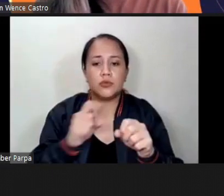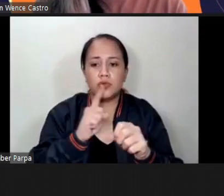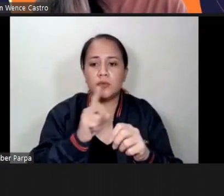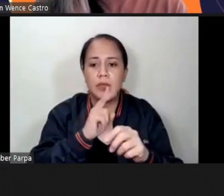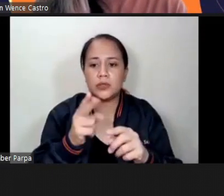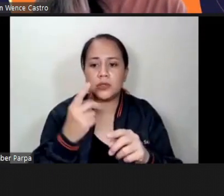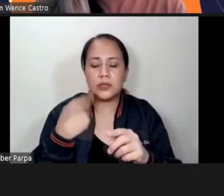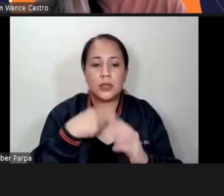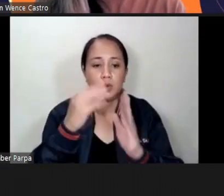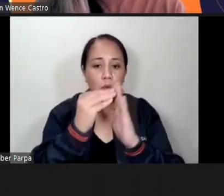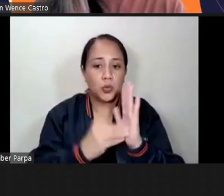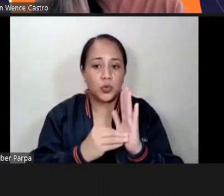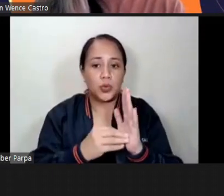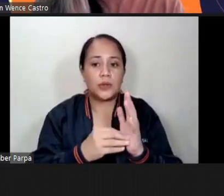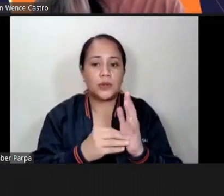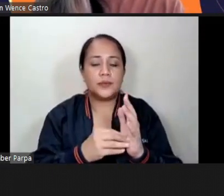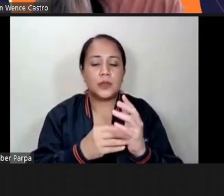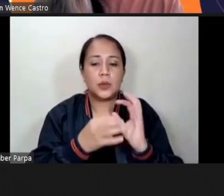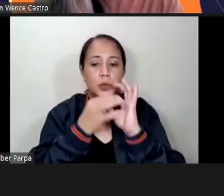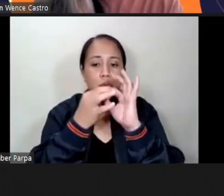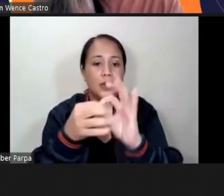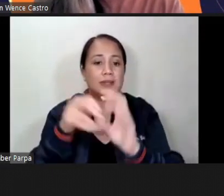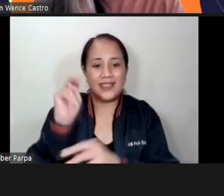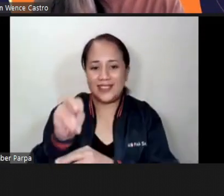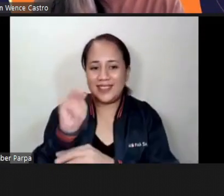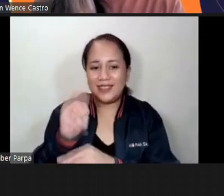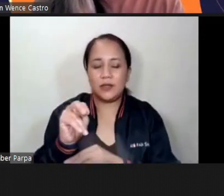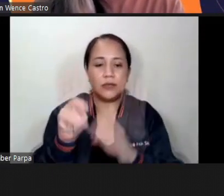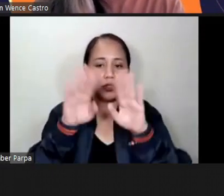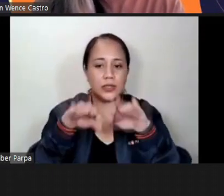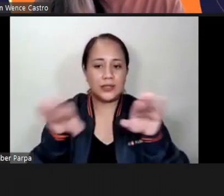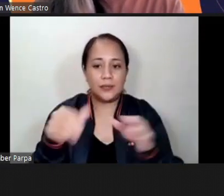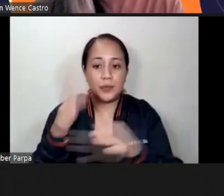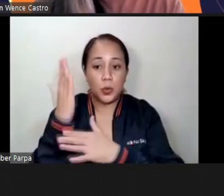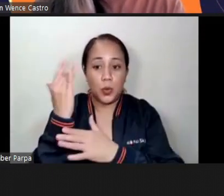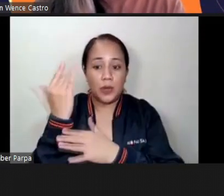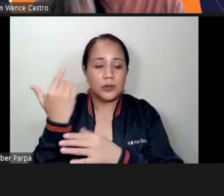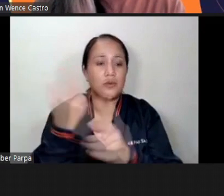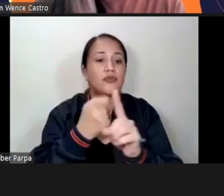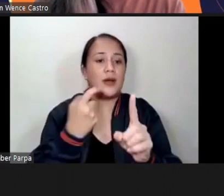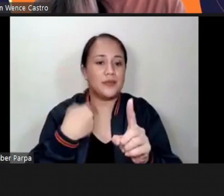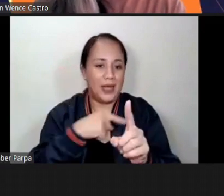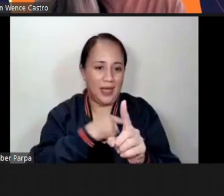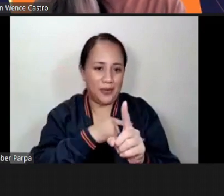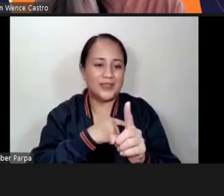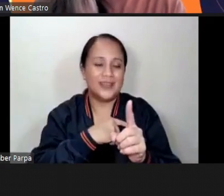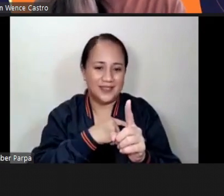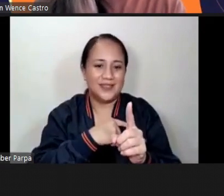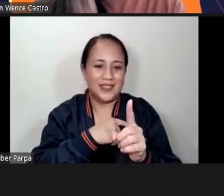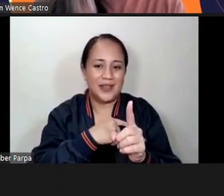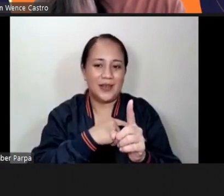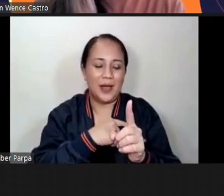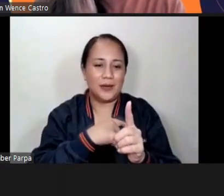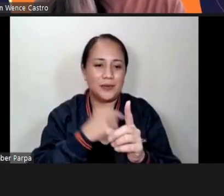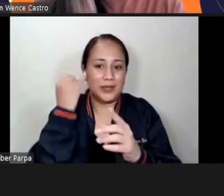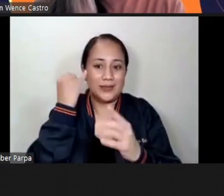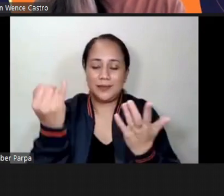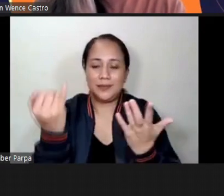the ordinances are in tune to the need of children. Kasi sa atin mismo nagmula yung initiative na gano'n. Tapos,